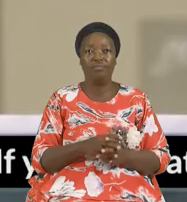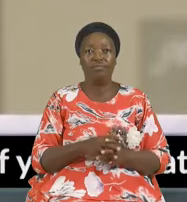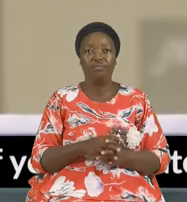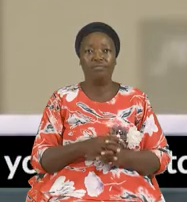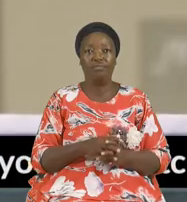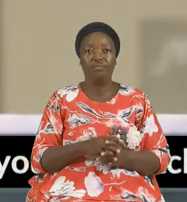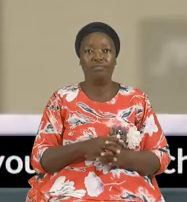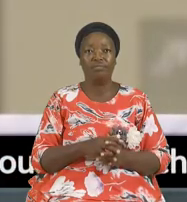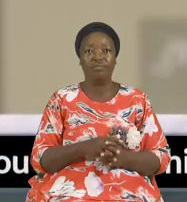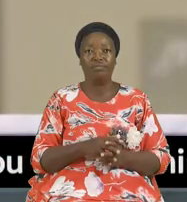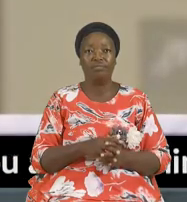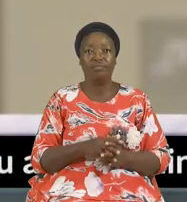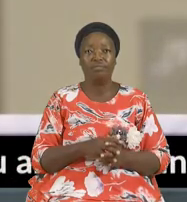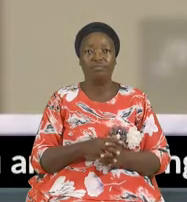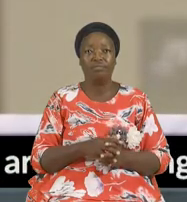Okay.